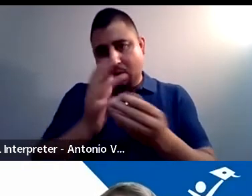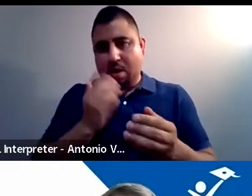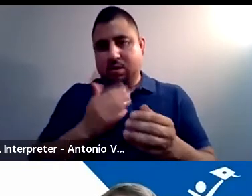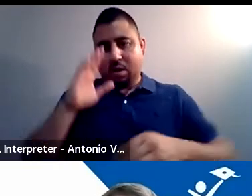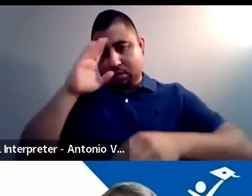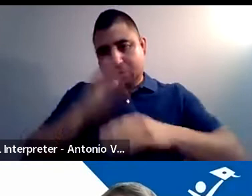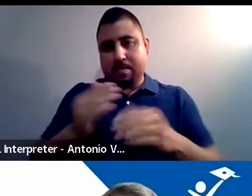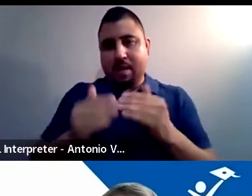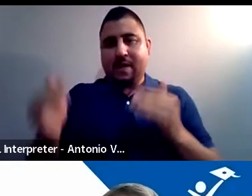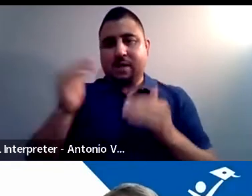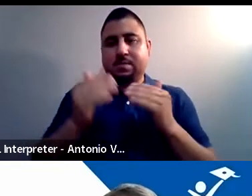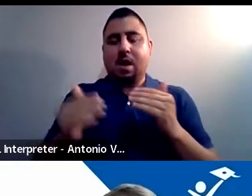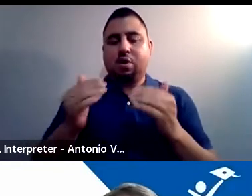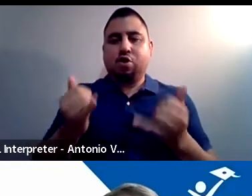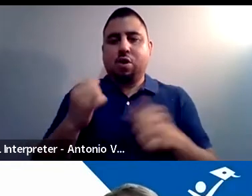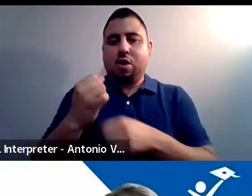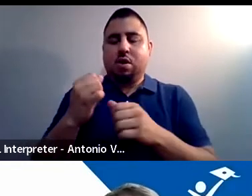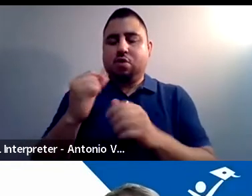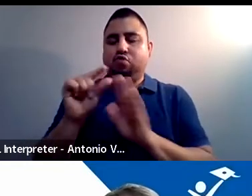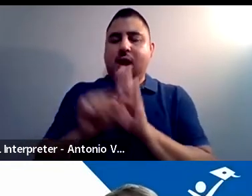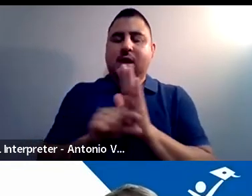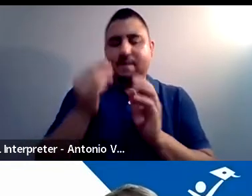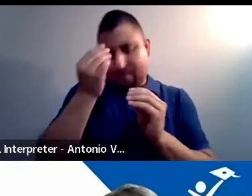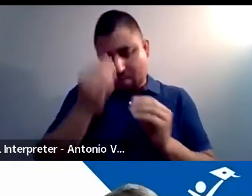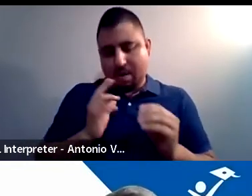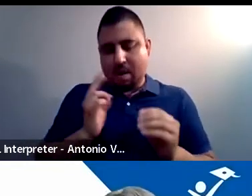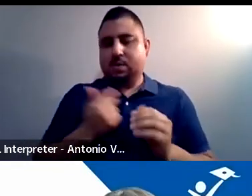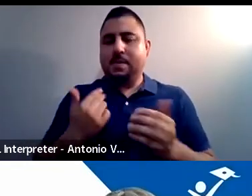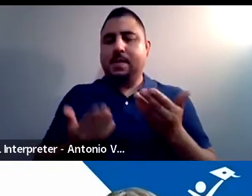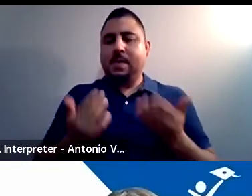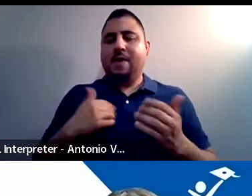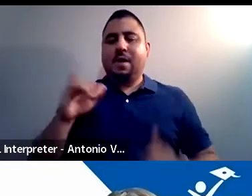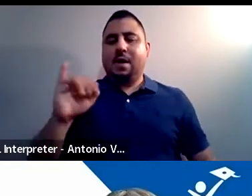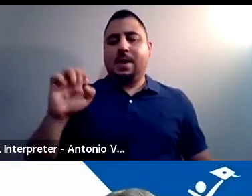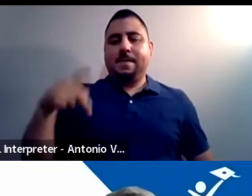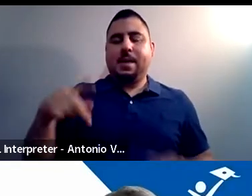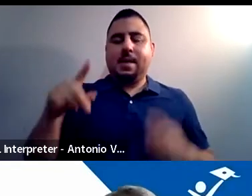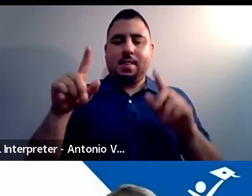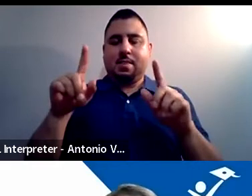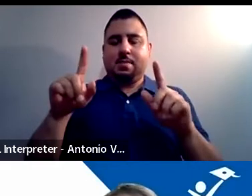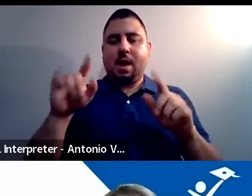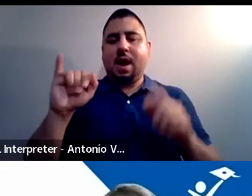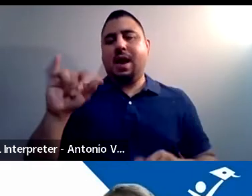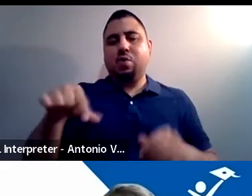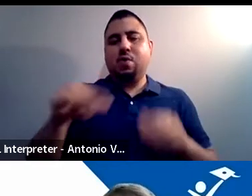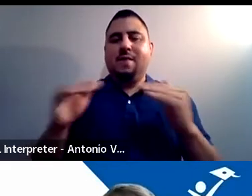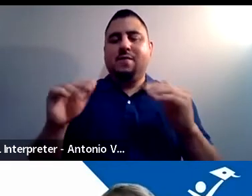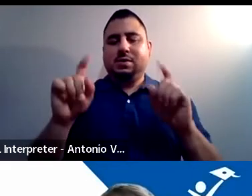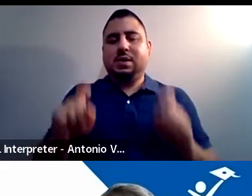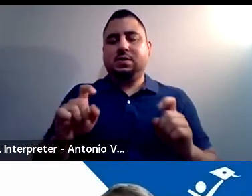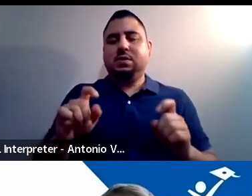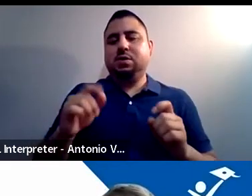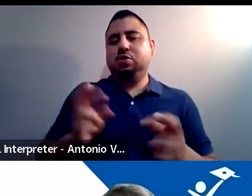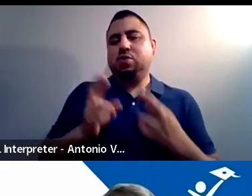may be advanced beyond his current grade and informed us we may want to have his IQ level tested. She recommended a program at